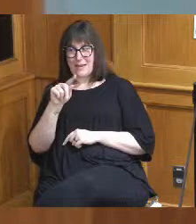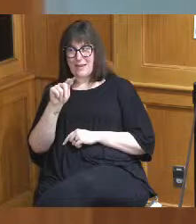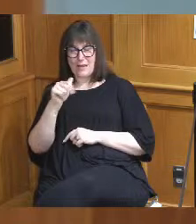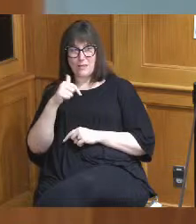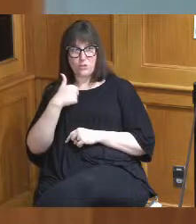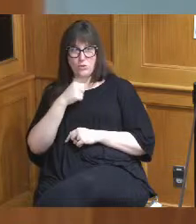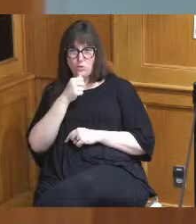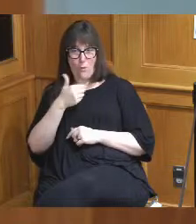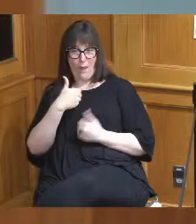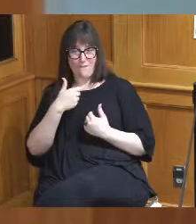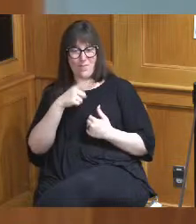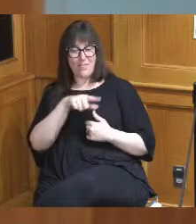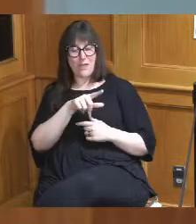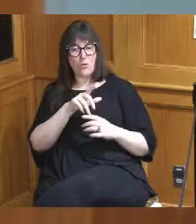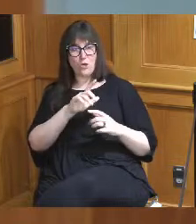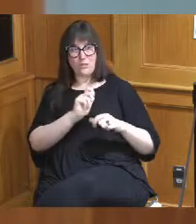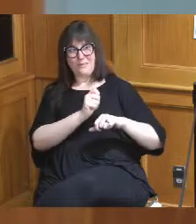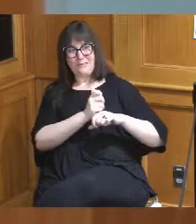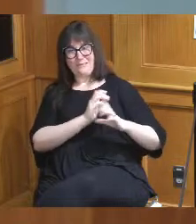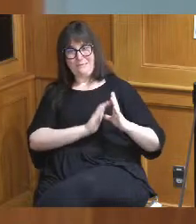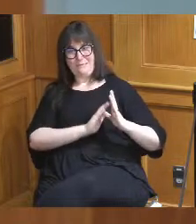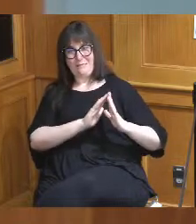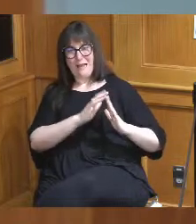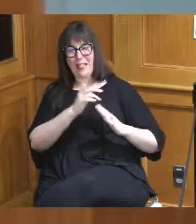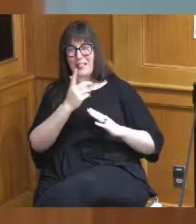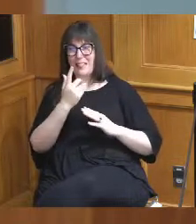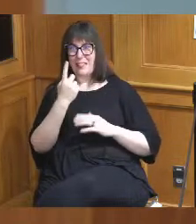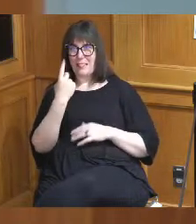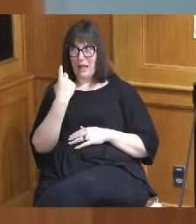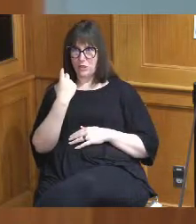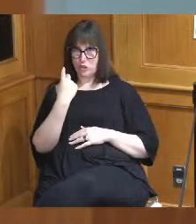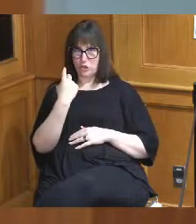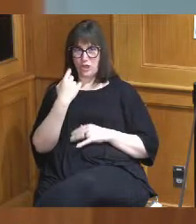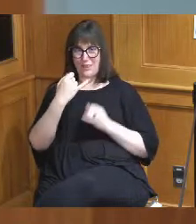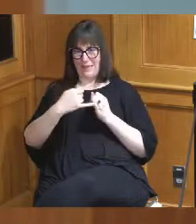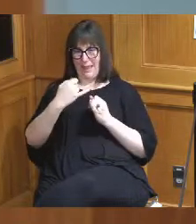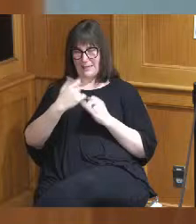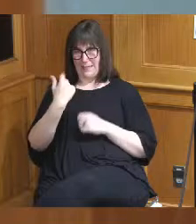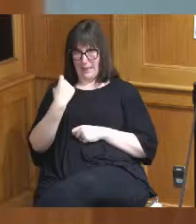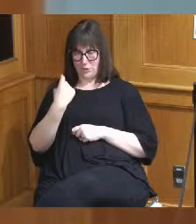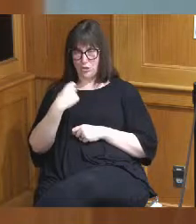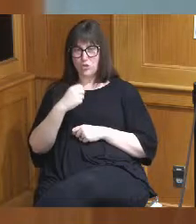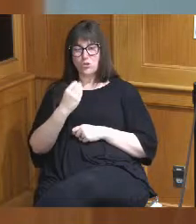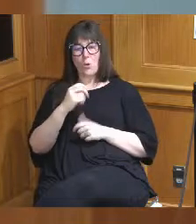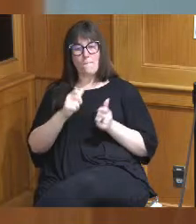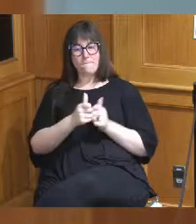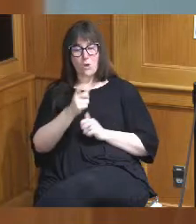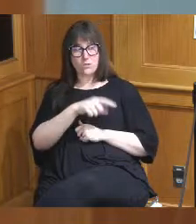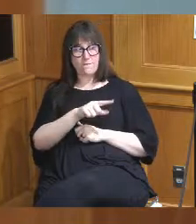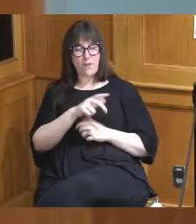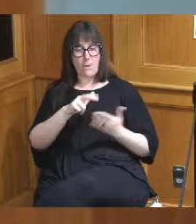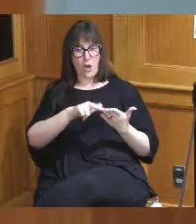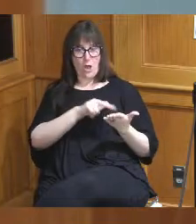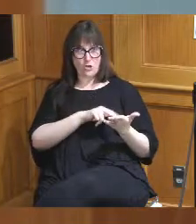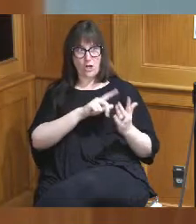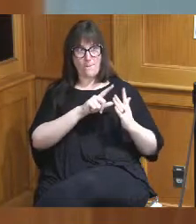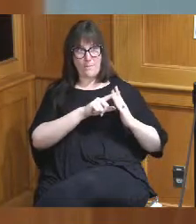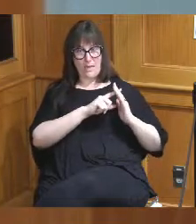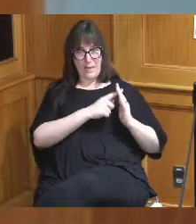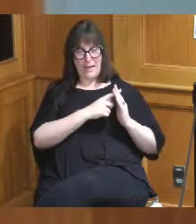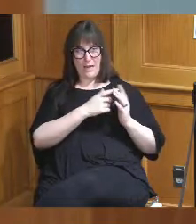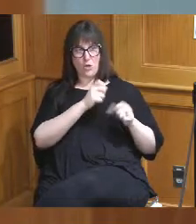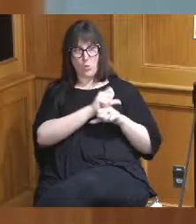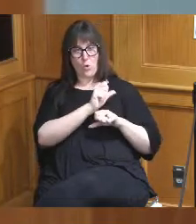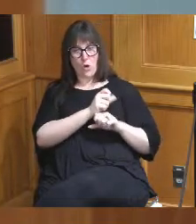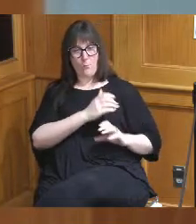up and running and ramped up, I believe, at the end of last year. So I think most of them are under contract and are beginning to do the work